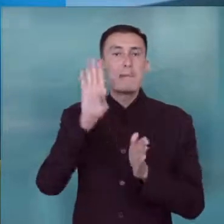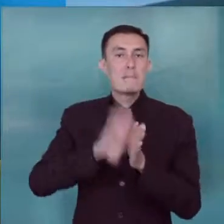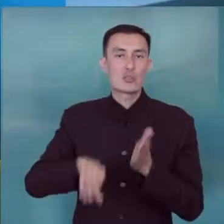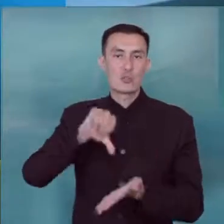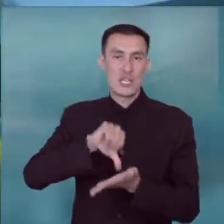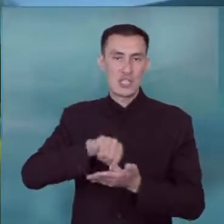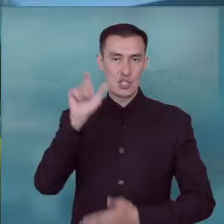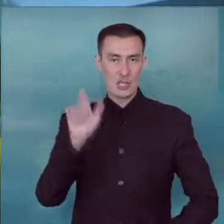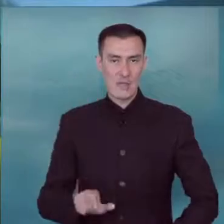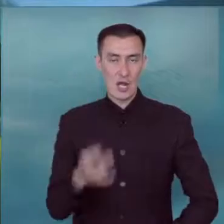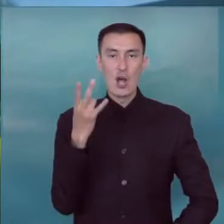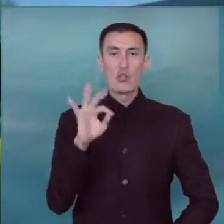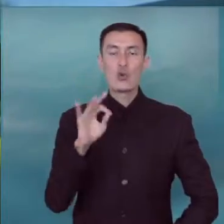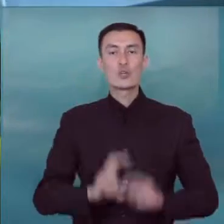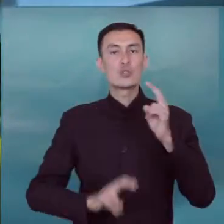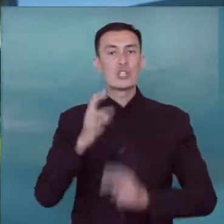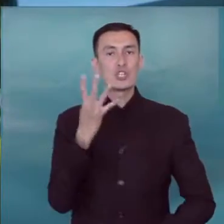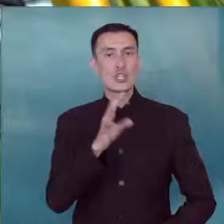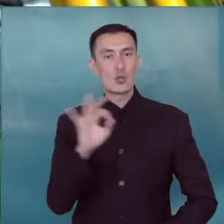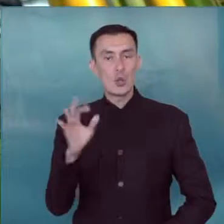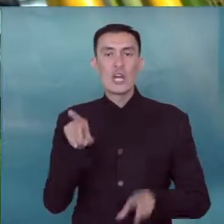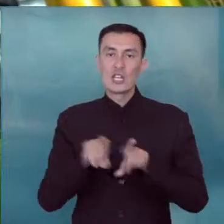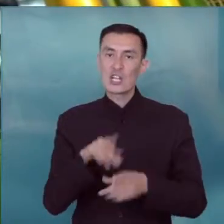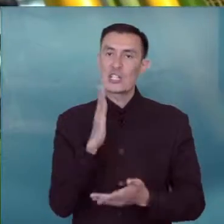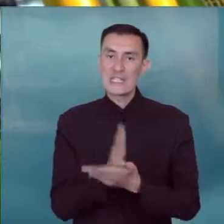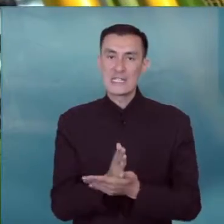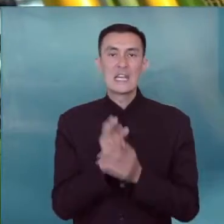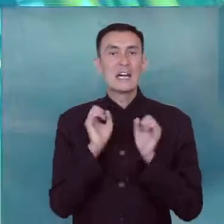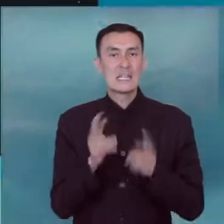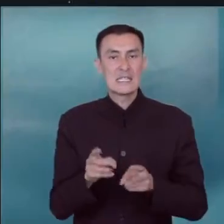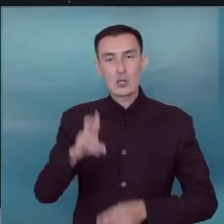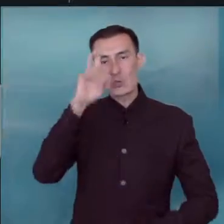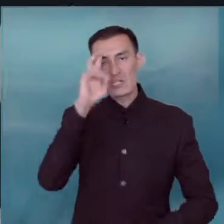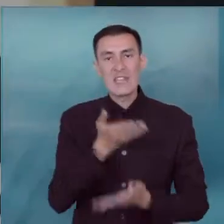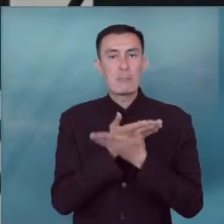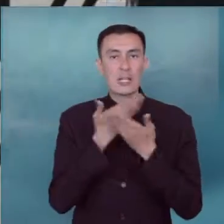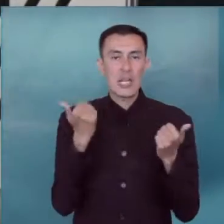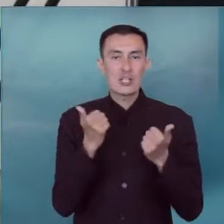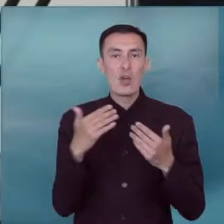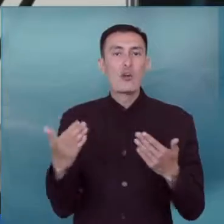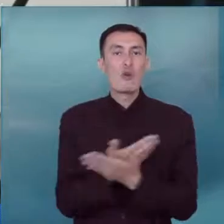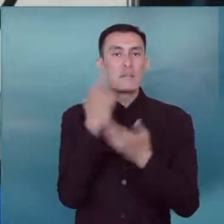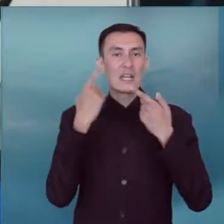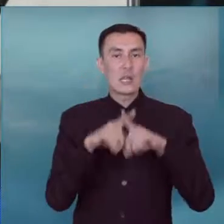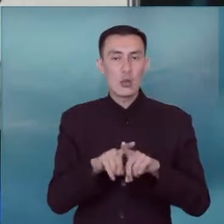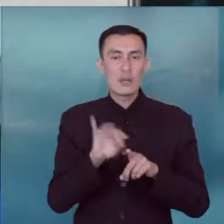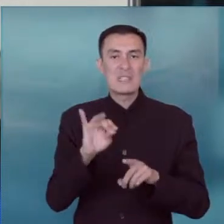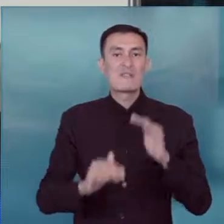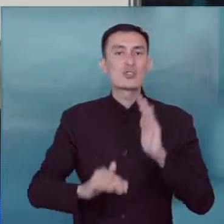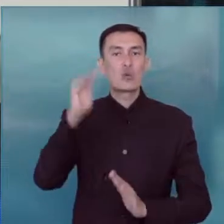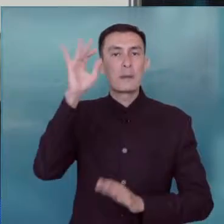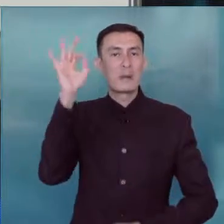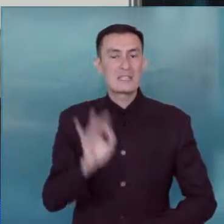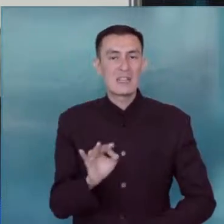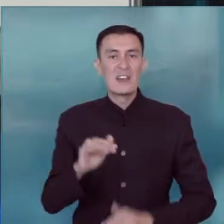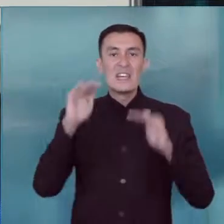finished product in a fully autonomous mode without human intervention. But Industry 4.0 also comes laden with